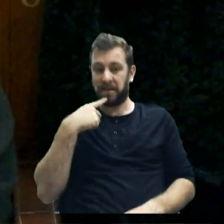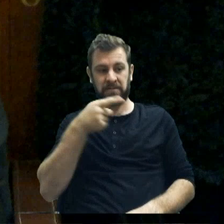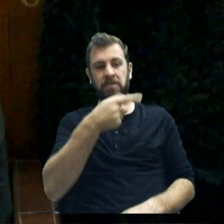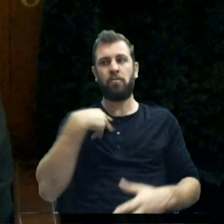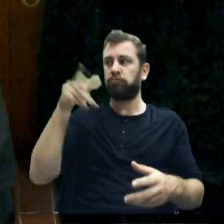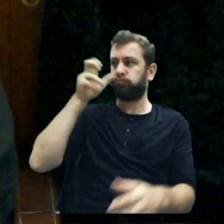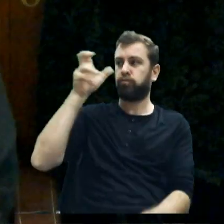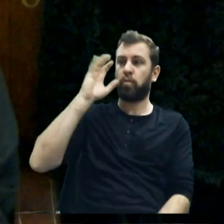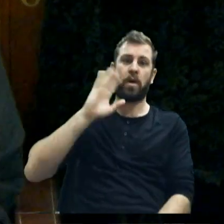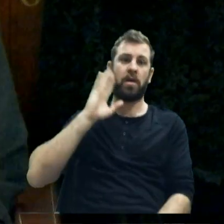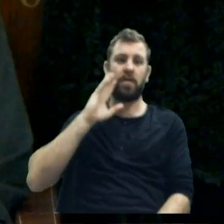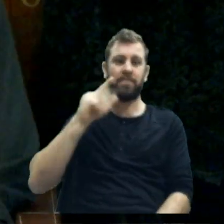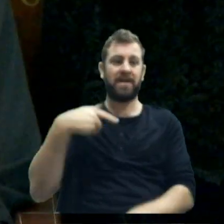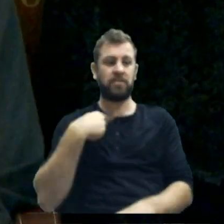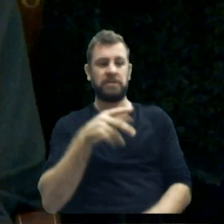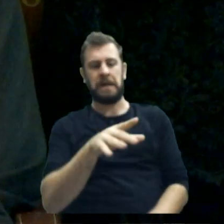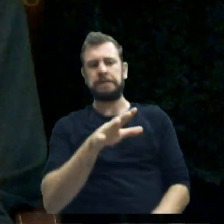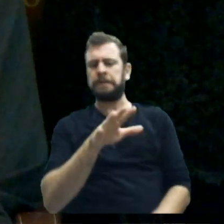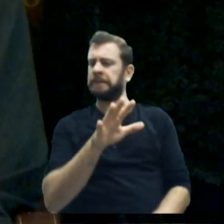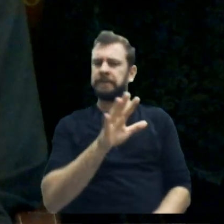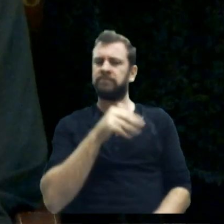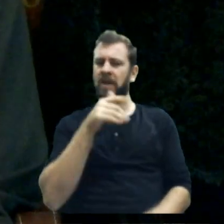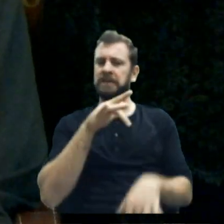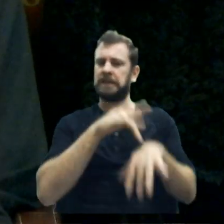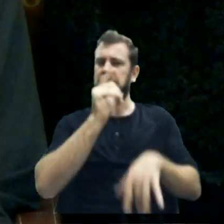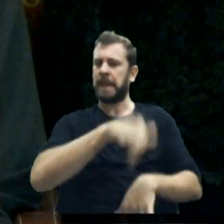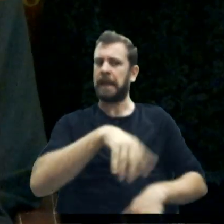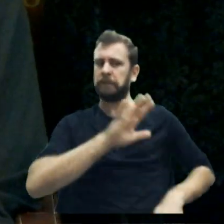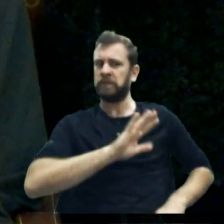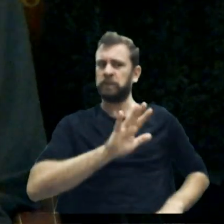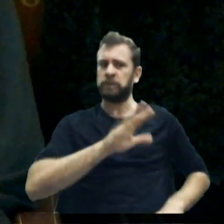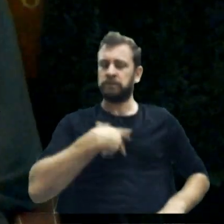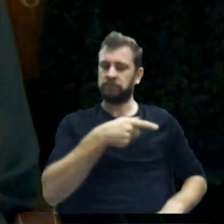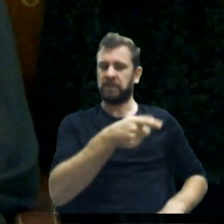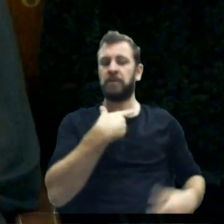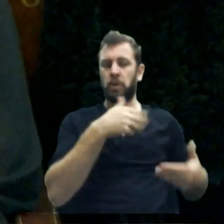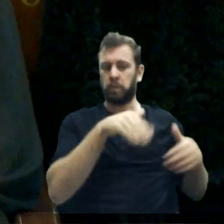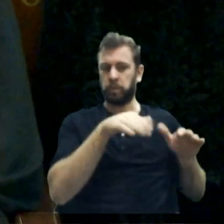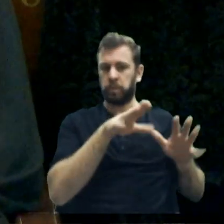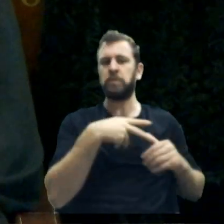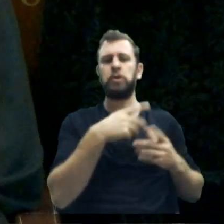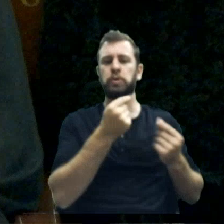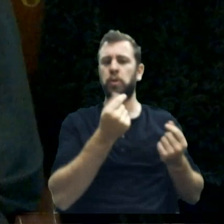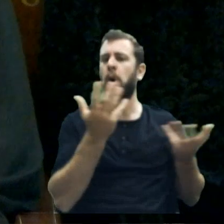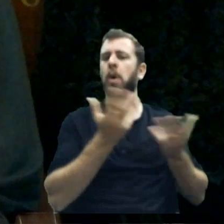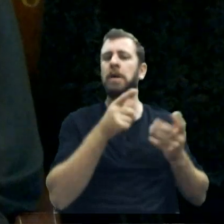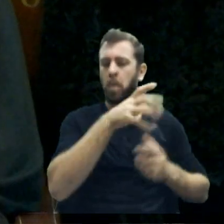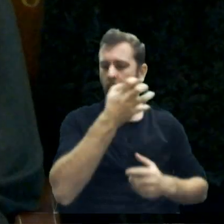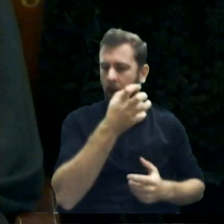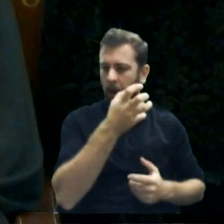involved. I'm not touching that with a pole, I'm sorry. No way. Let him do what he wants to do.